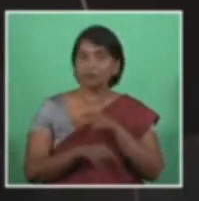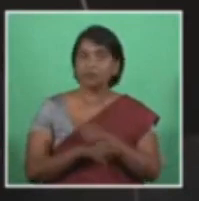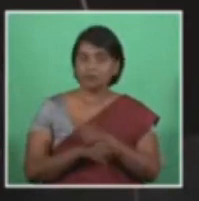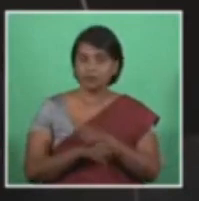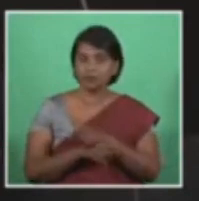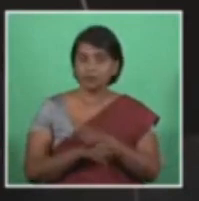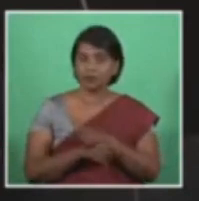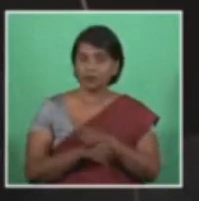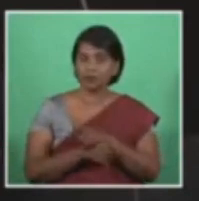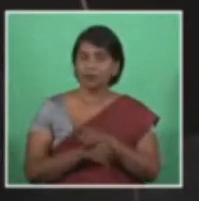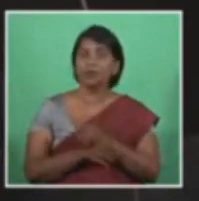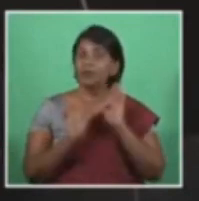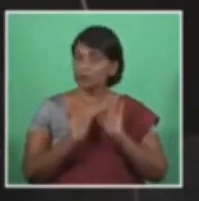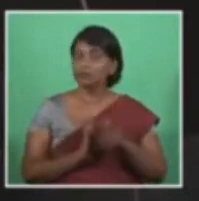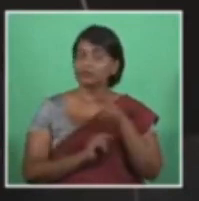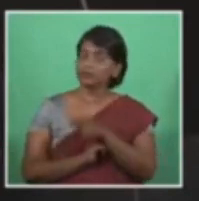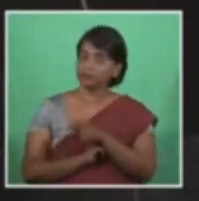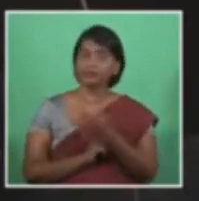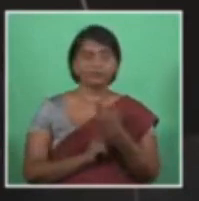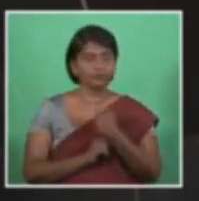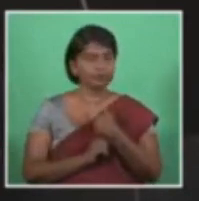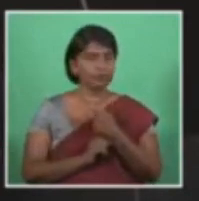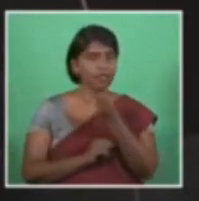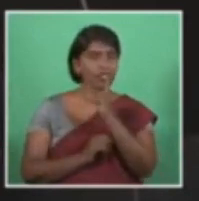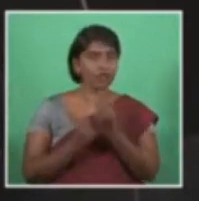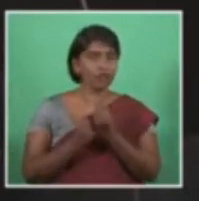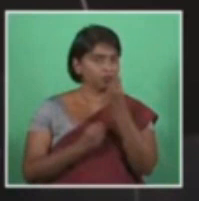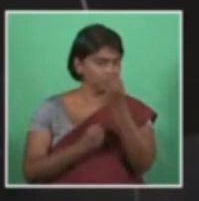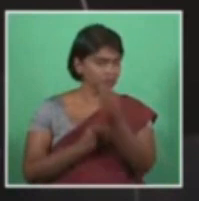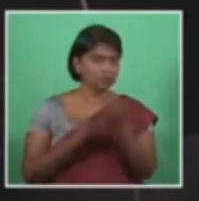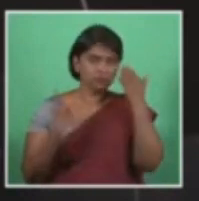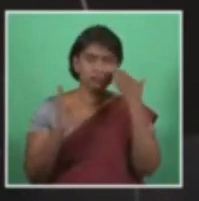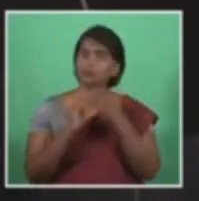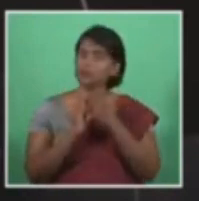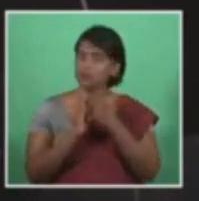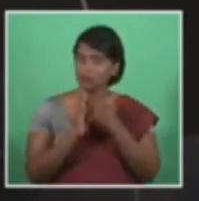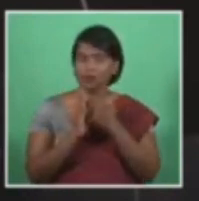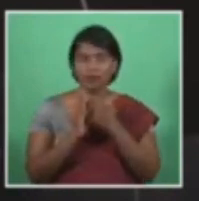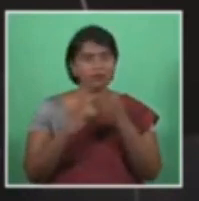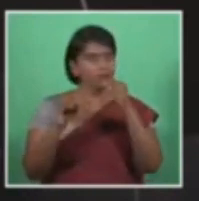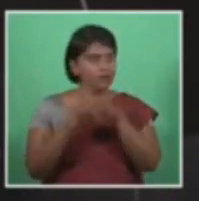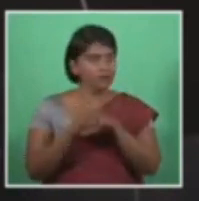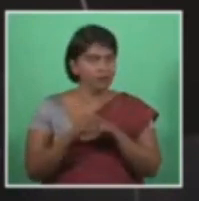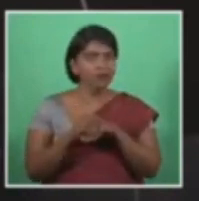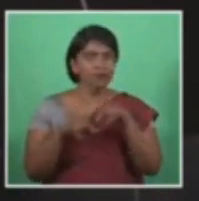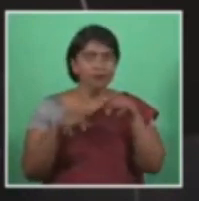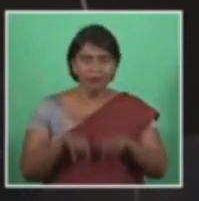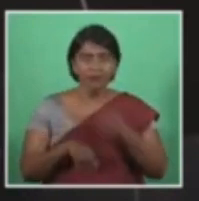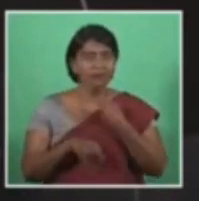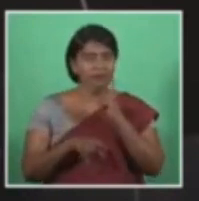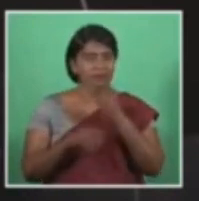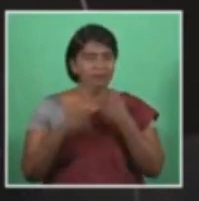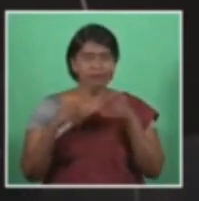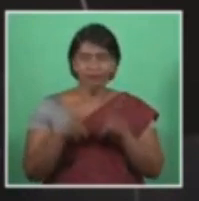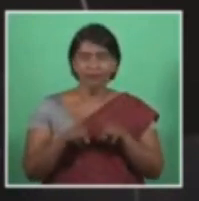understands rehabilitation in terms of a punitive approach as in terms of some in terms of a punishment